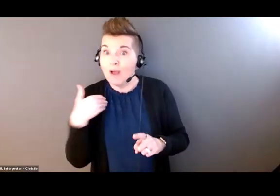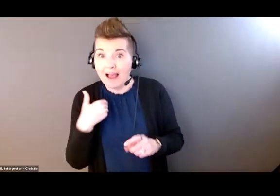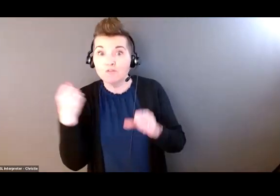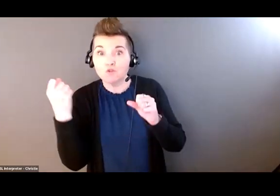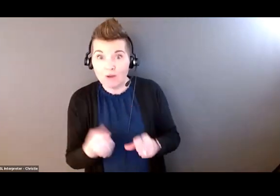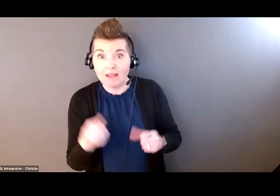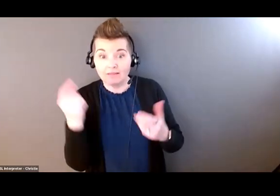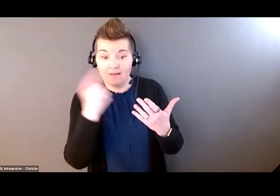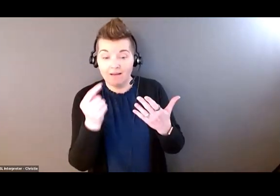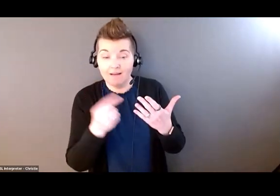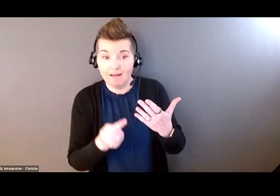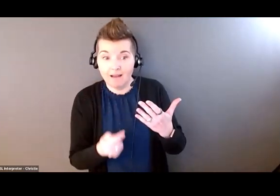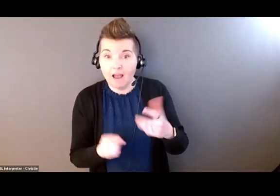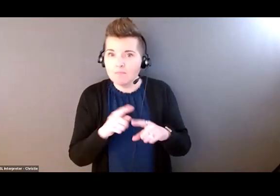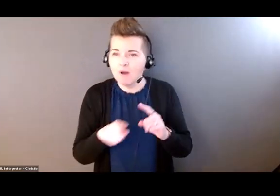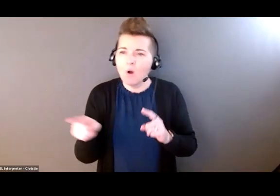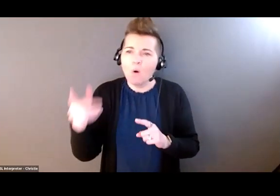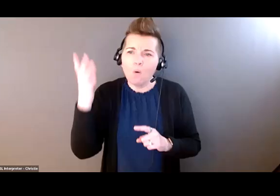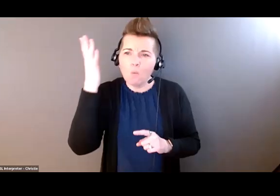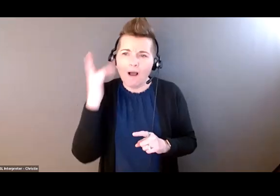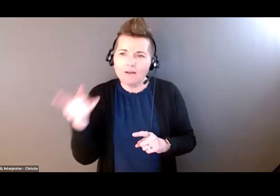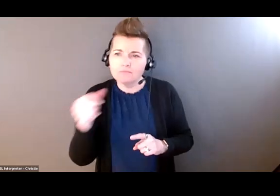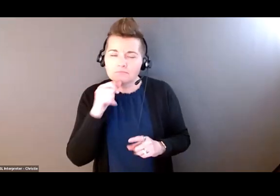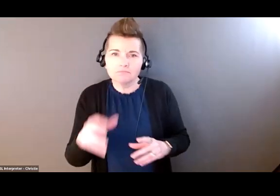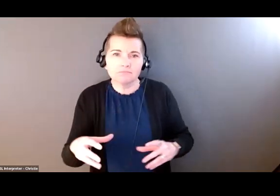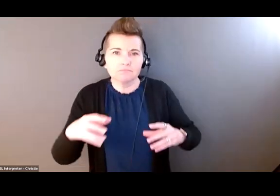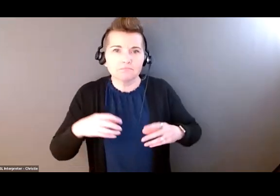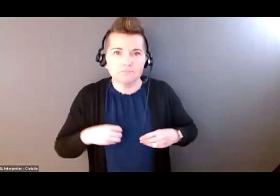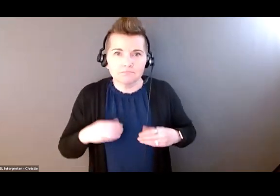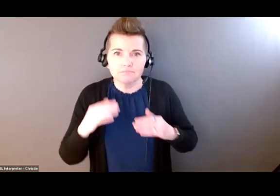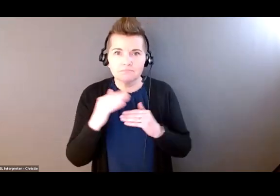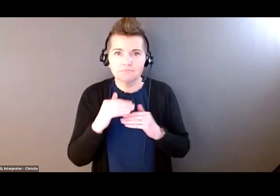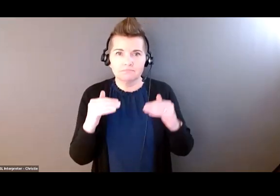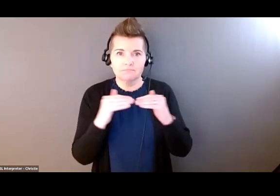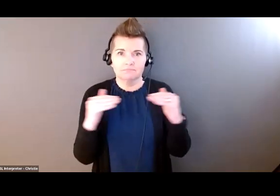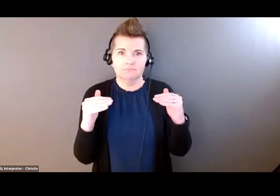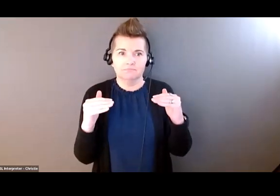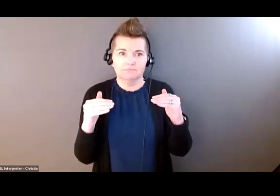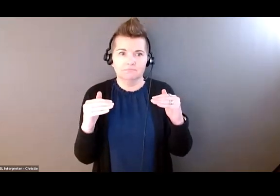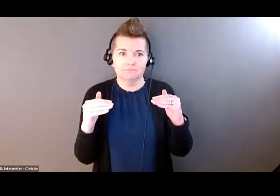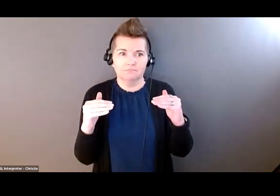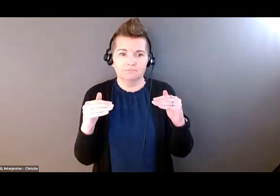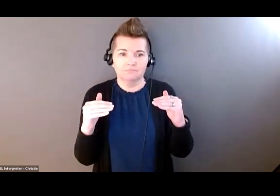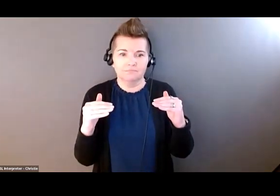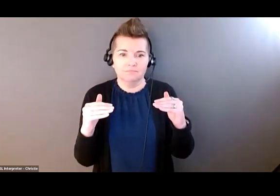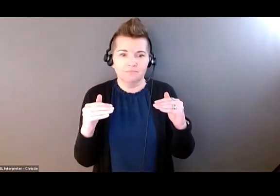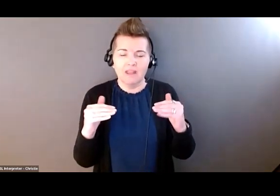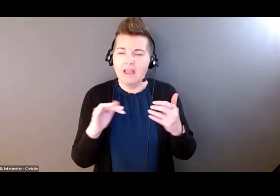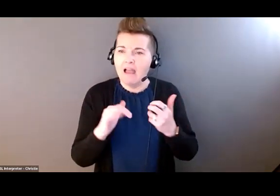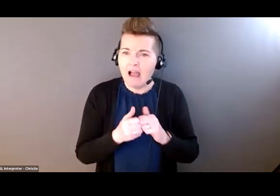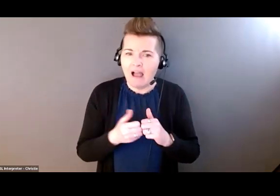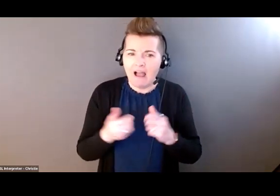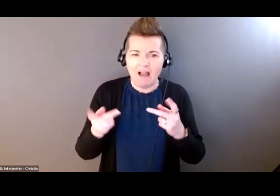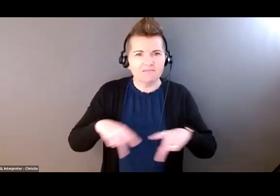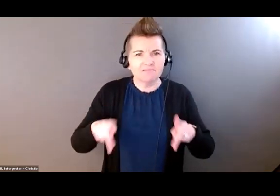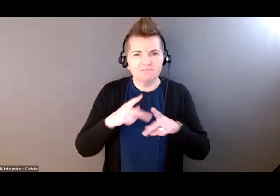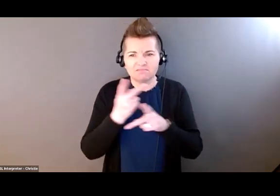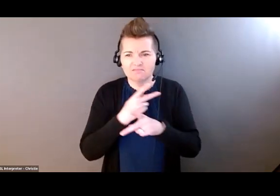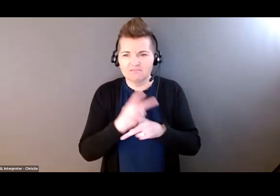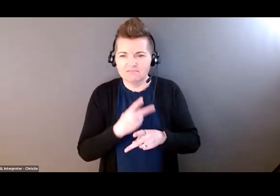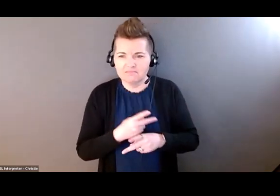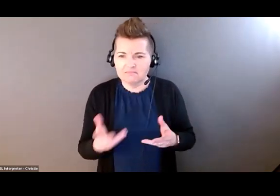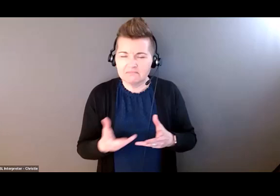not have ever had an opportunity, or have not had that chance to see a